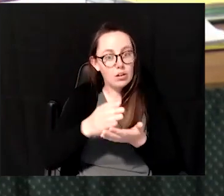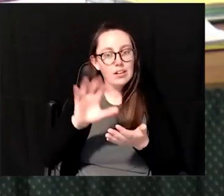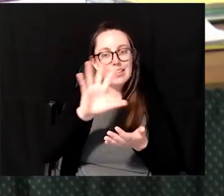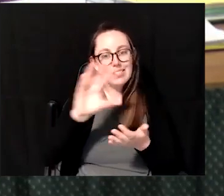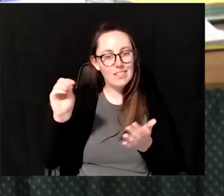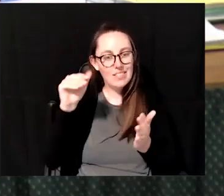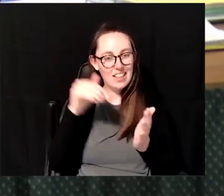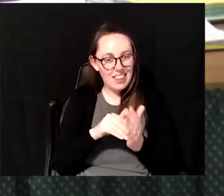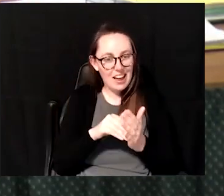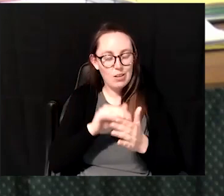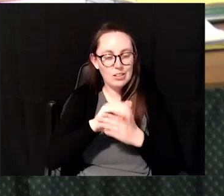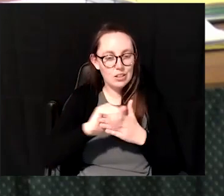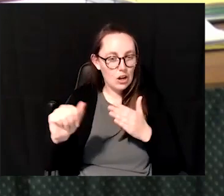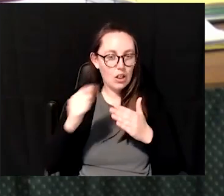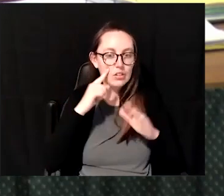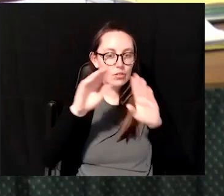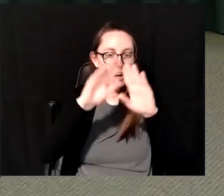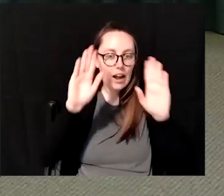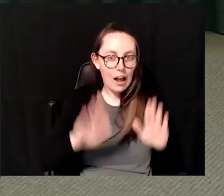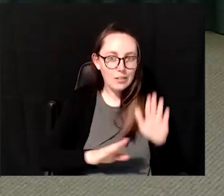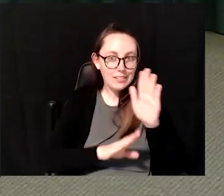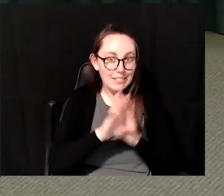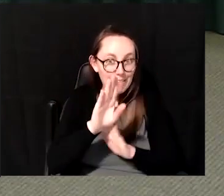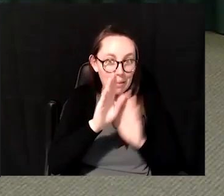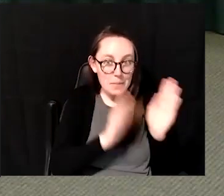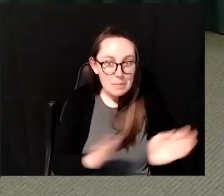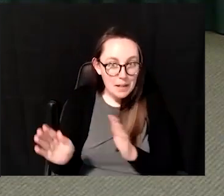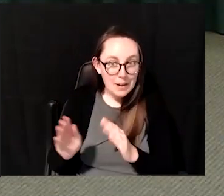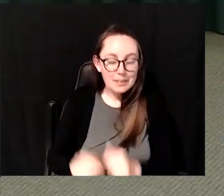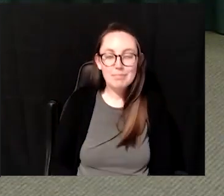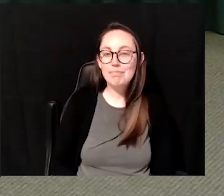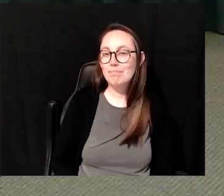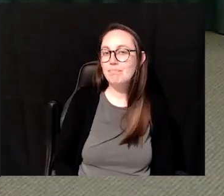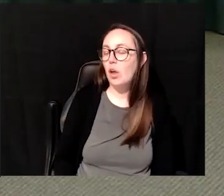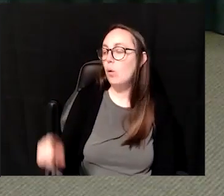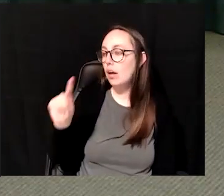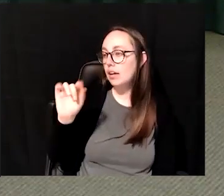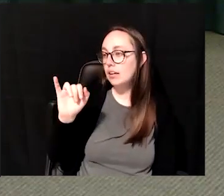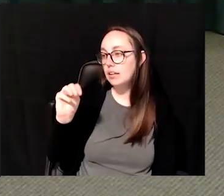for Housing Development planning Tim has made a motion to accept